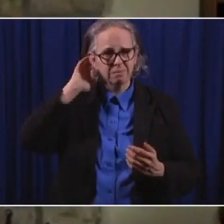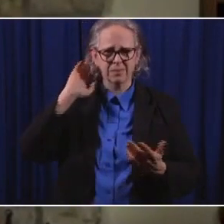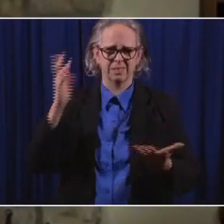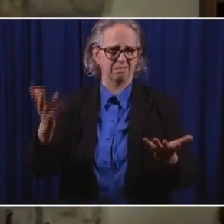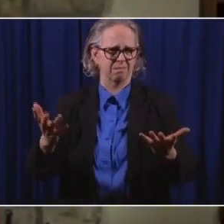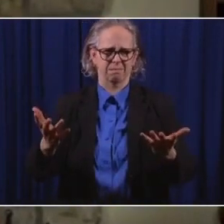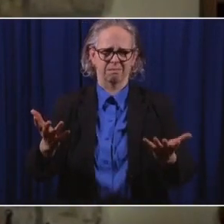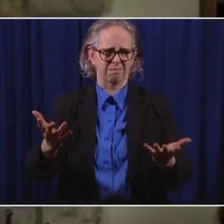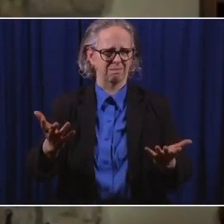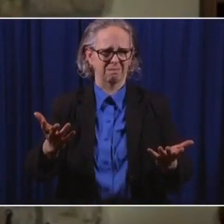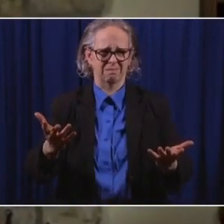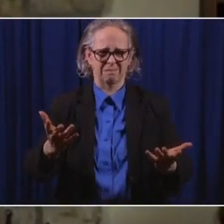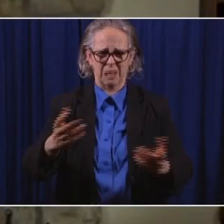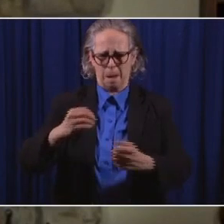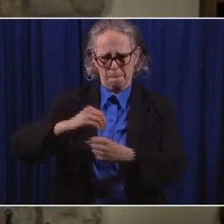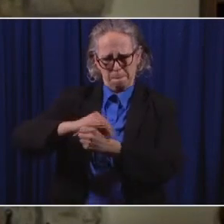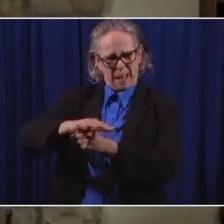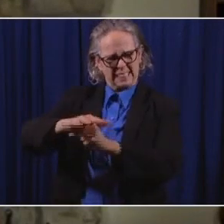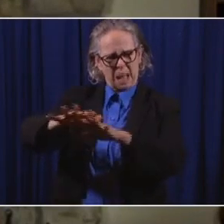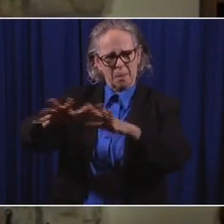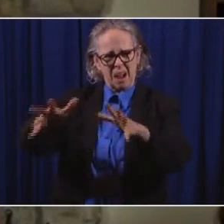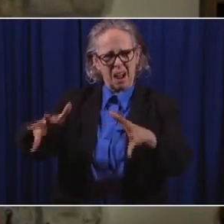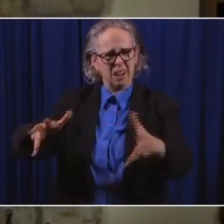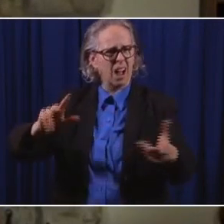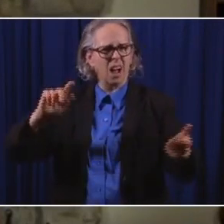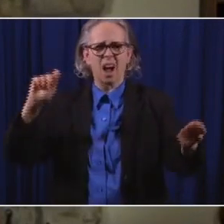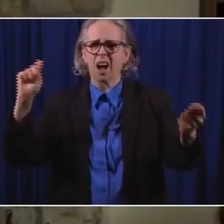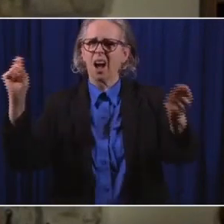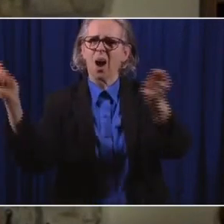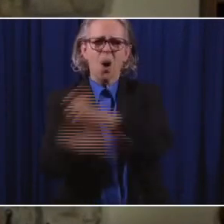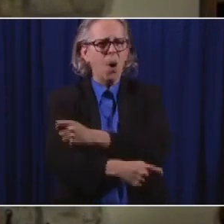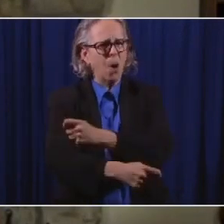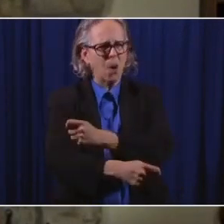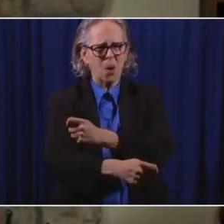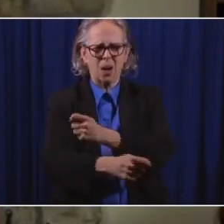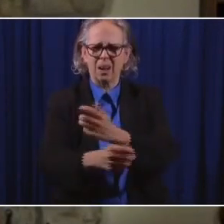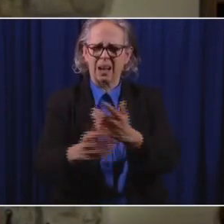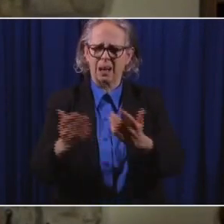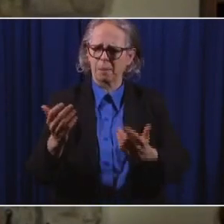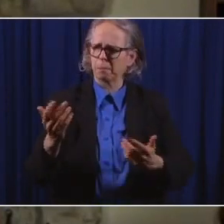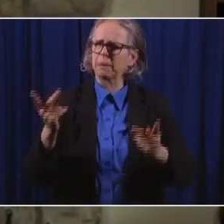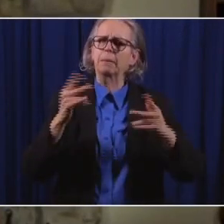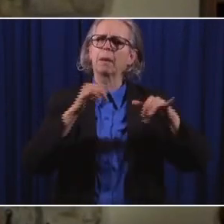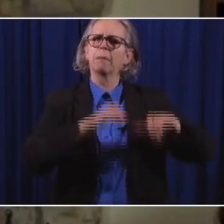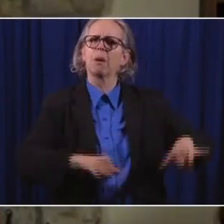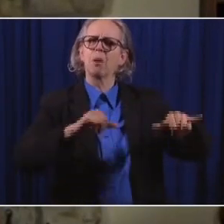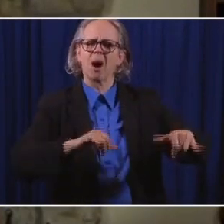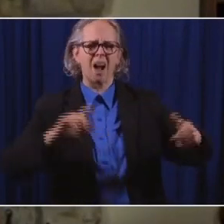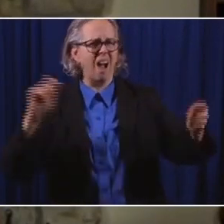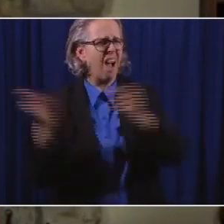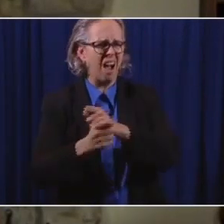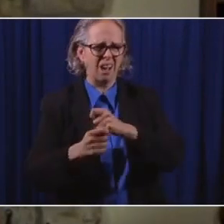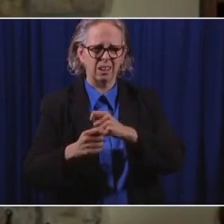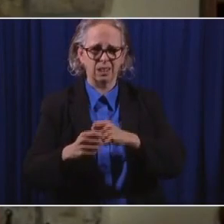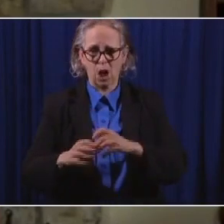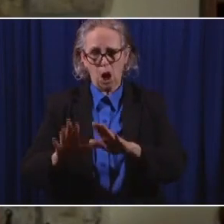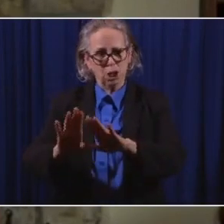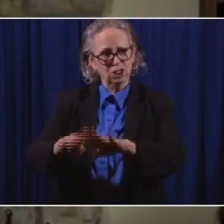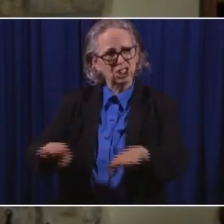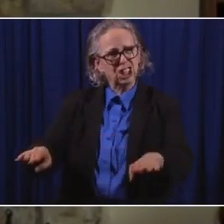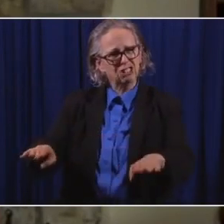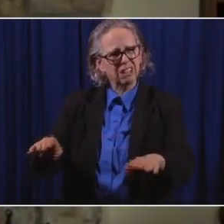but for our children with developmental disabilities, these changes can be extremely disruptive to their learning and